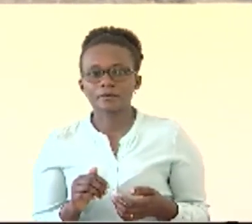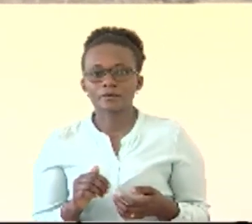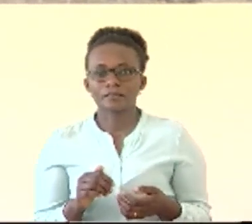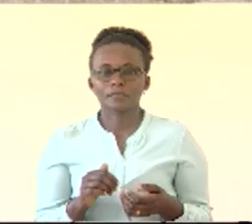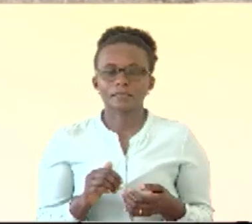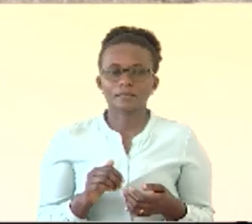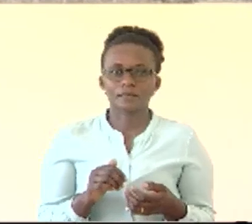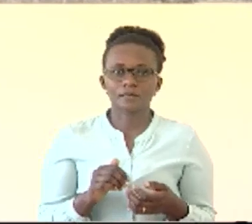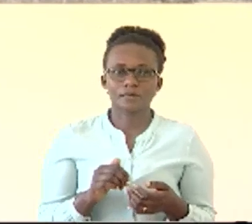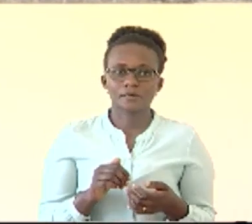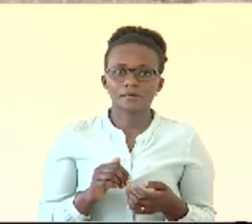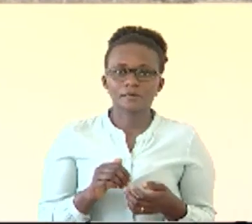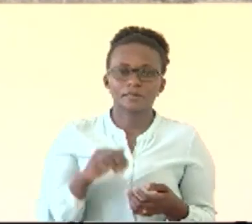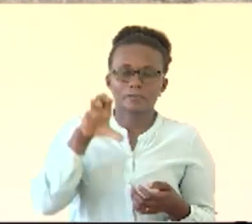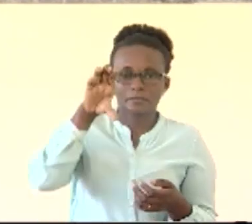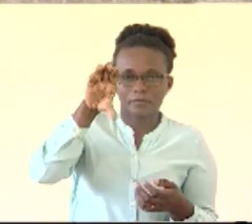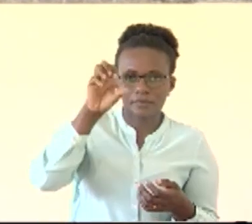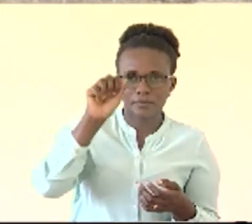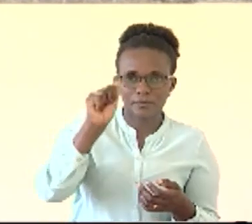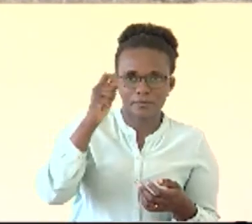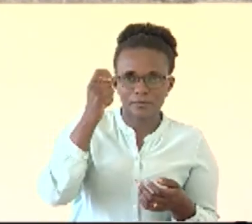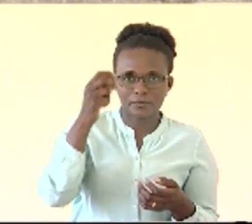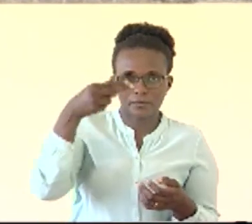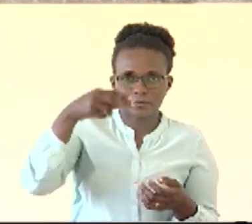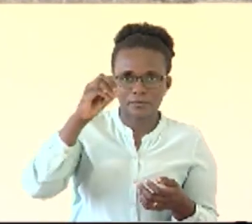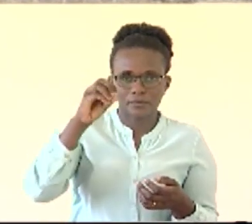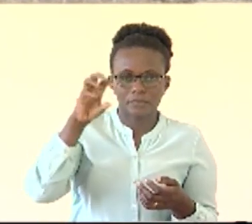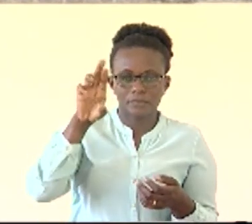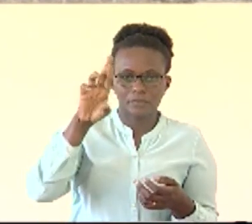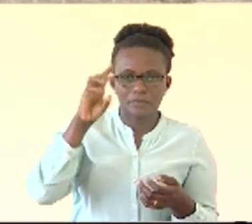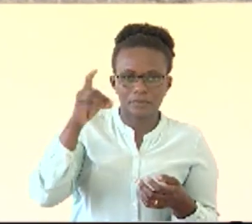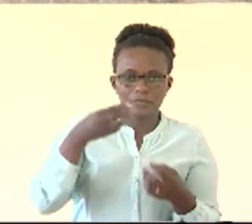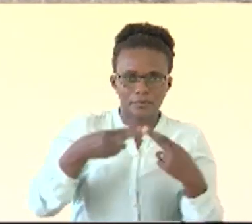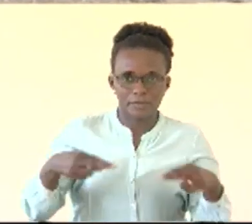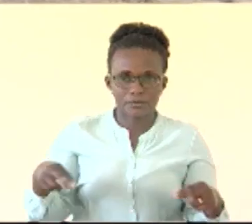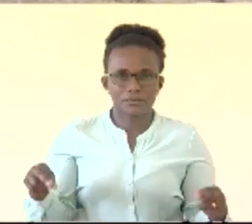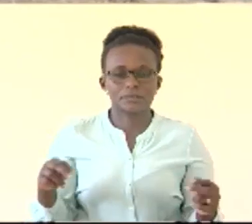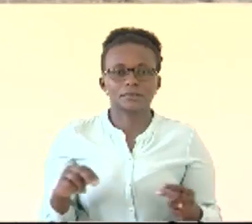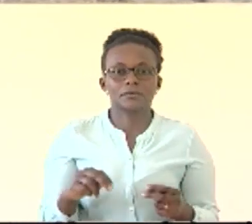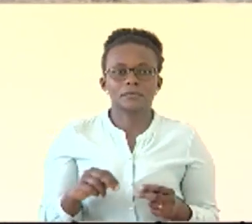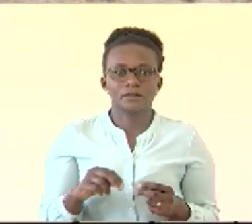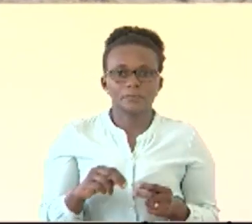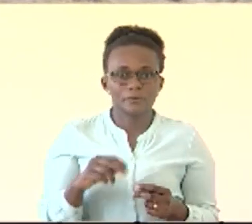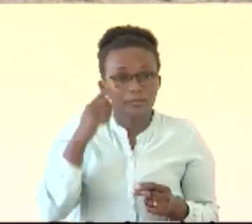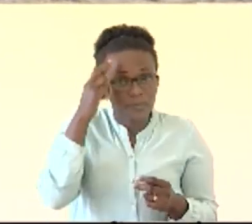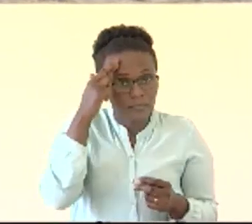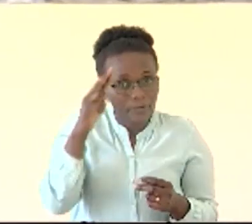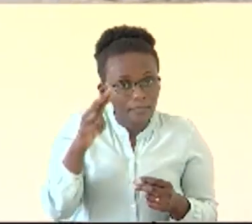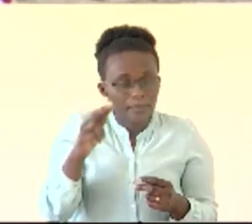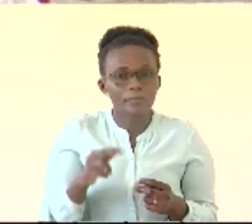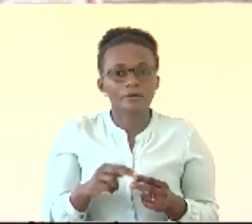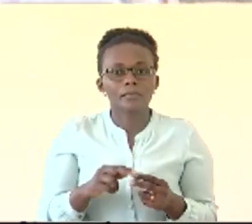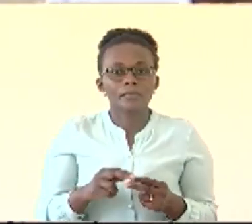this was a cathode reaction. What about at the anode? So you need to remember, we saw the bubbles